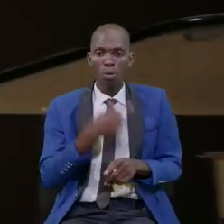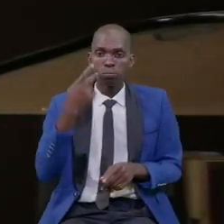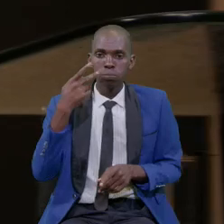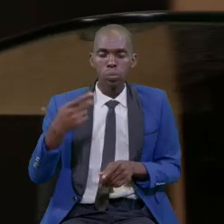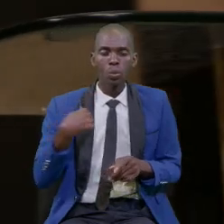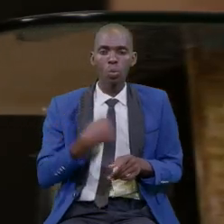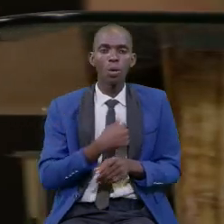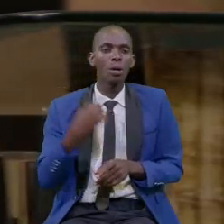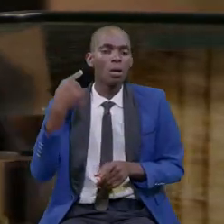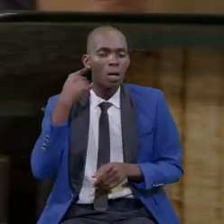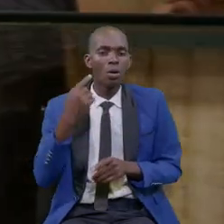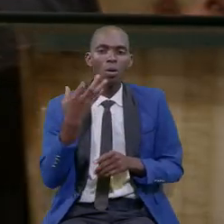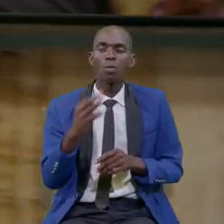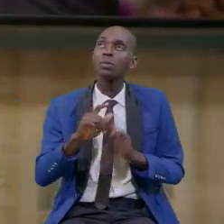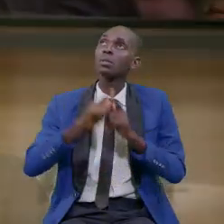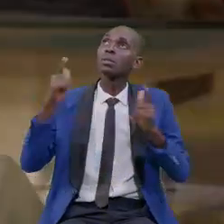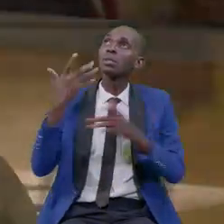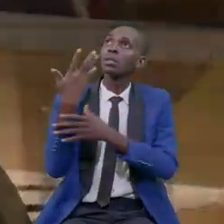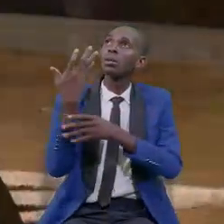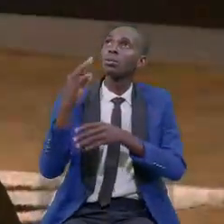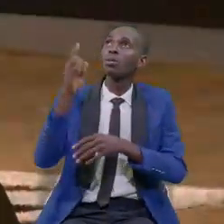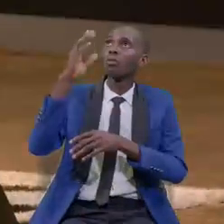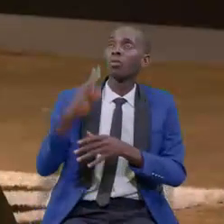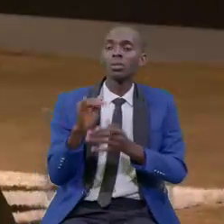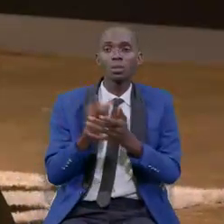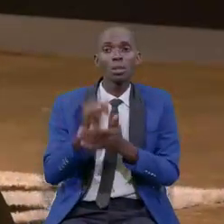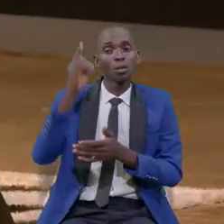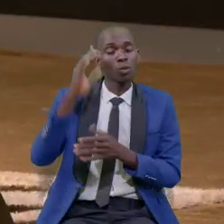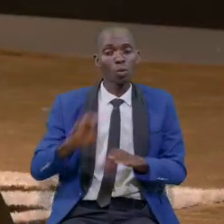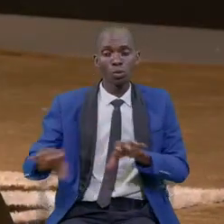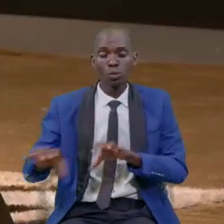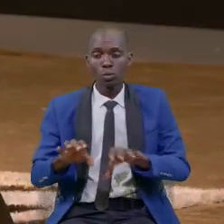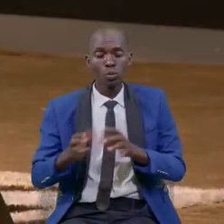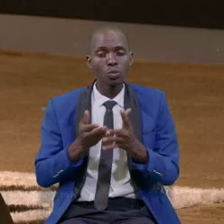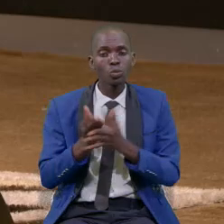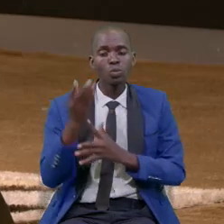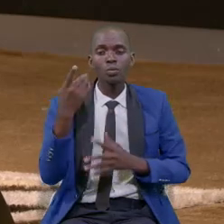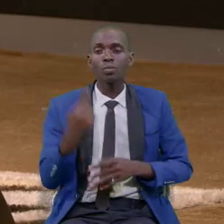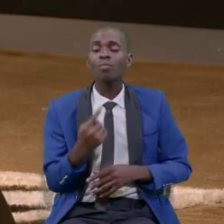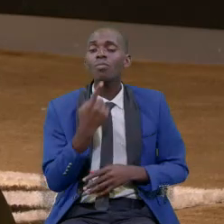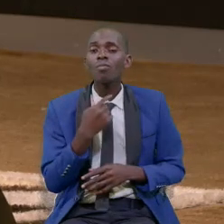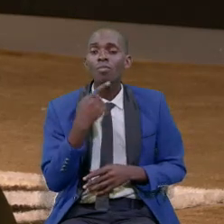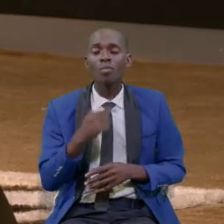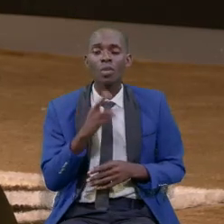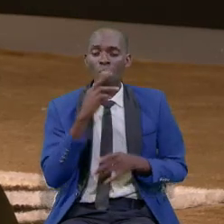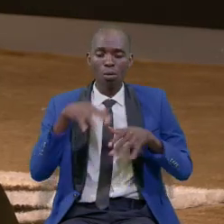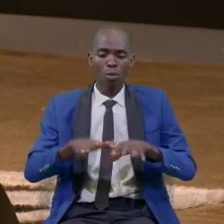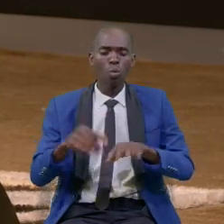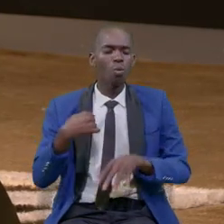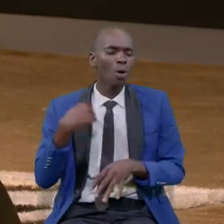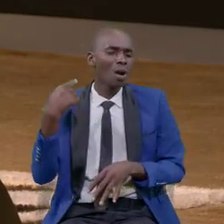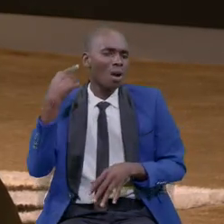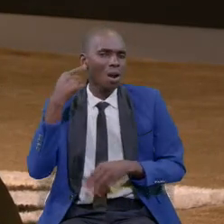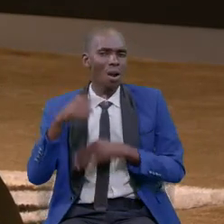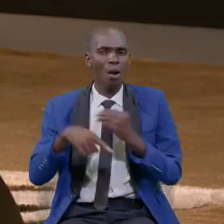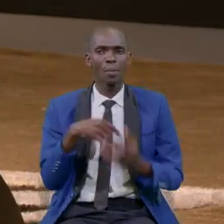the power of the Lord that got you through the Red Sea. We heard about it, and